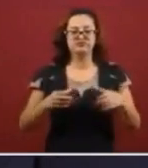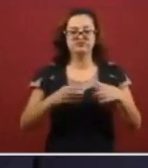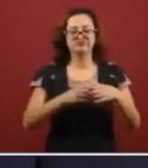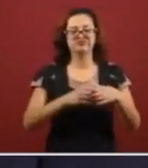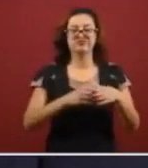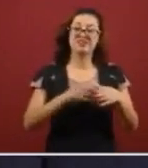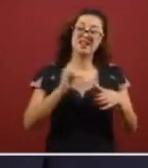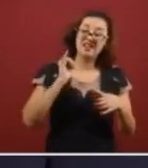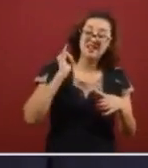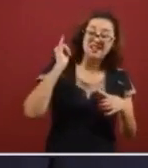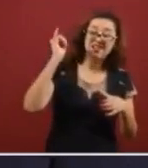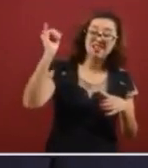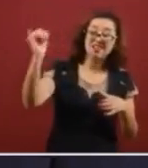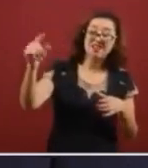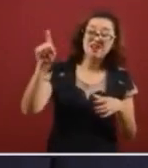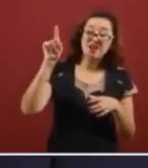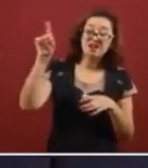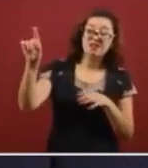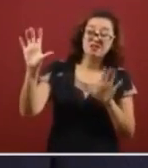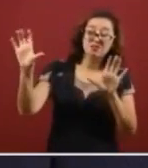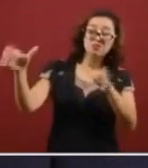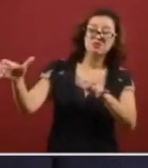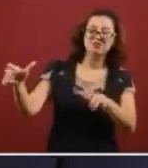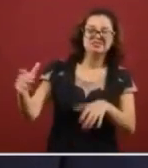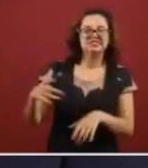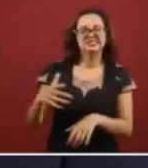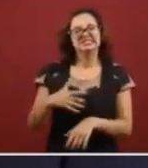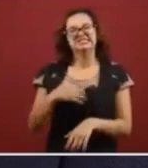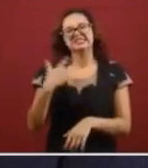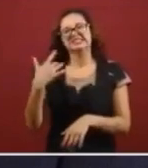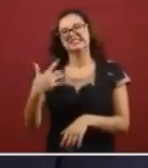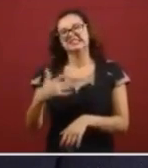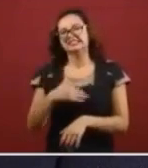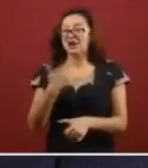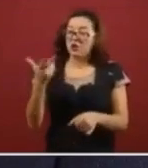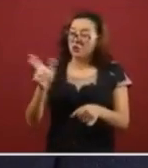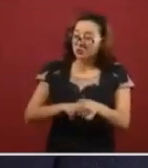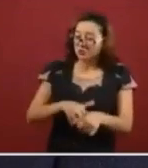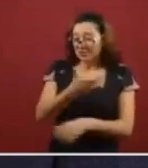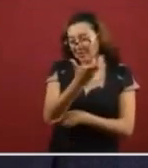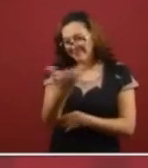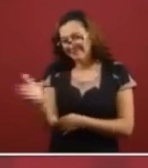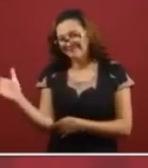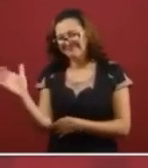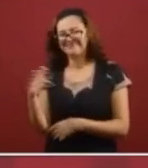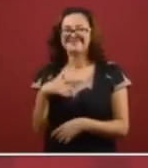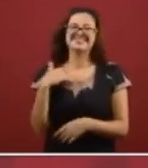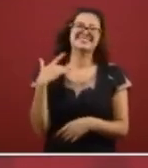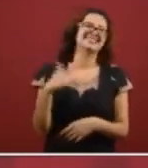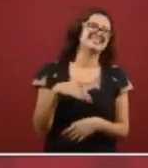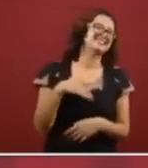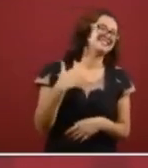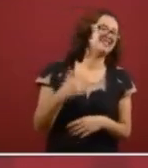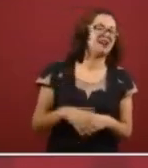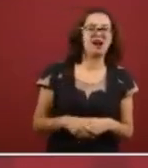work apartadas, to communities that are far rurales, and rural hospitals.